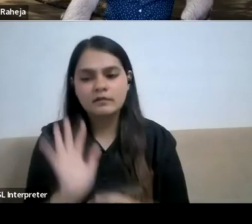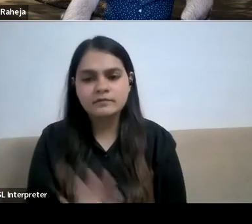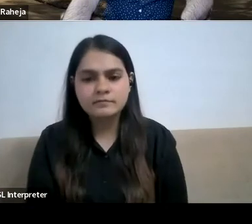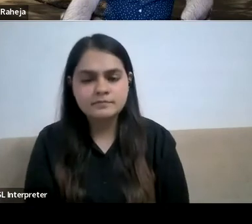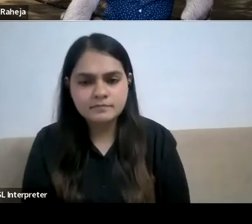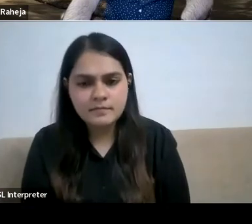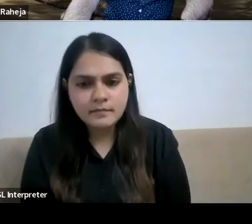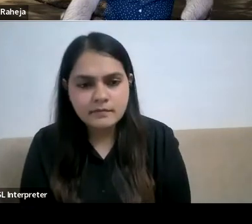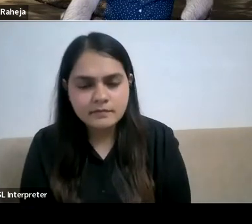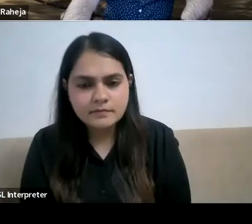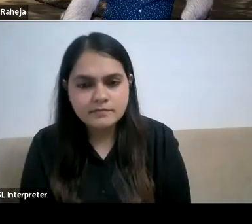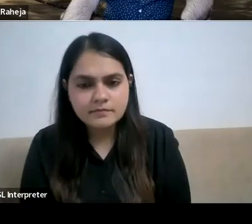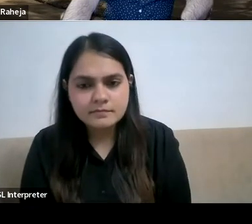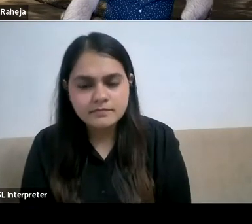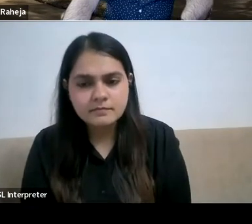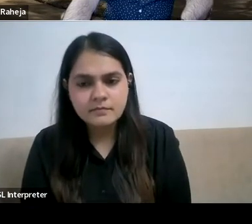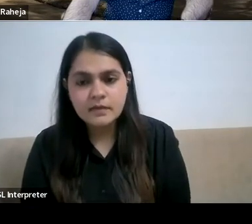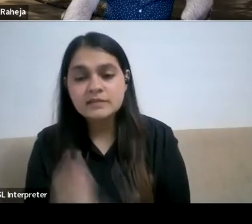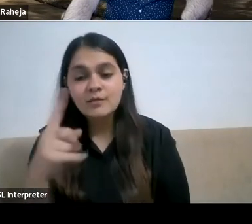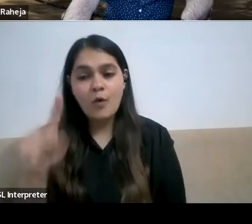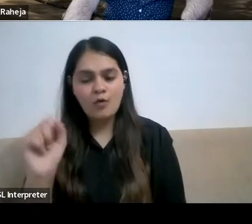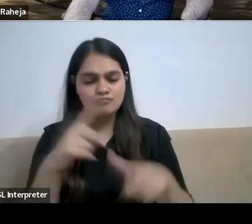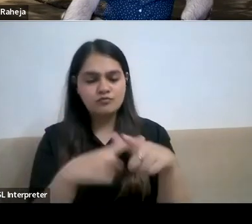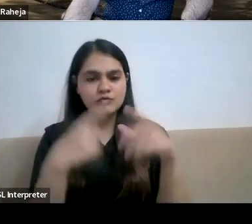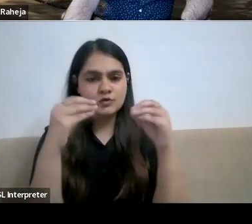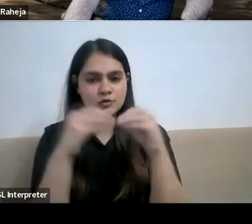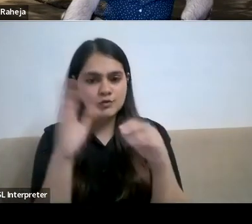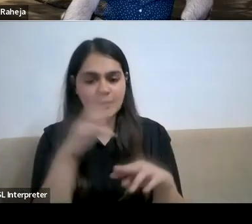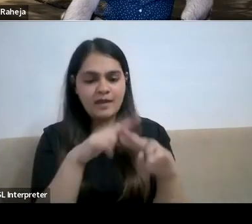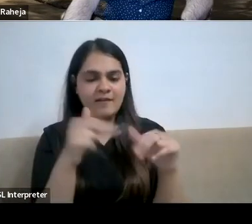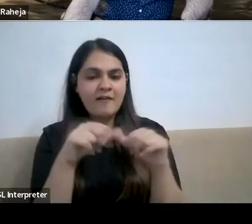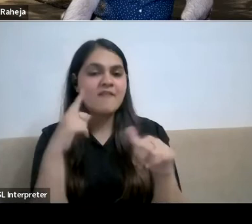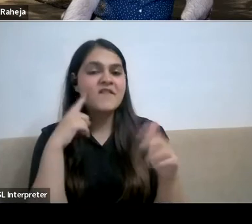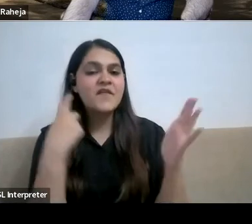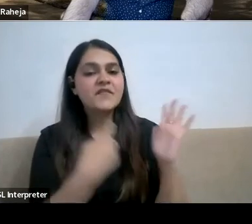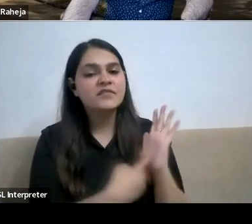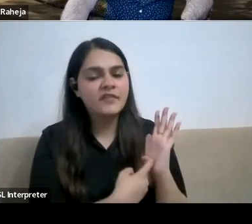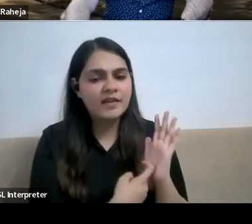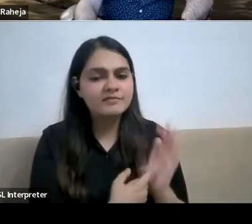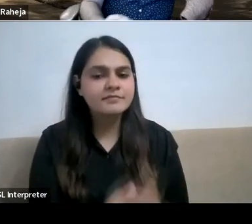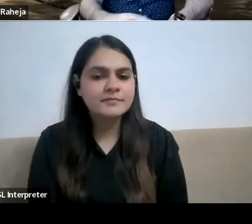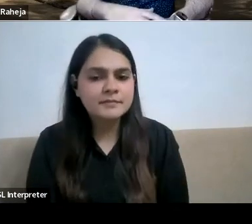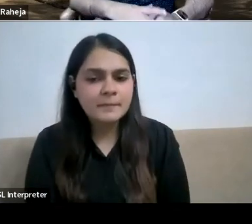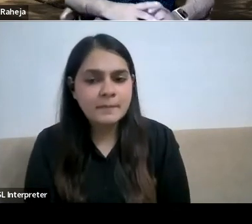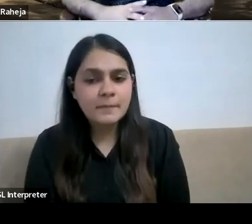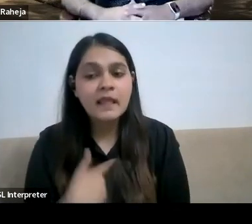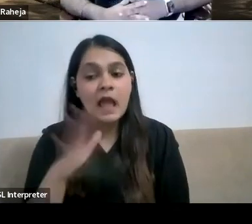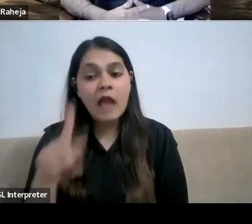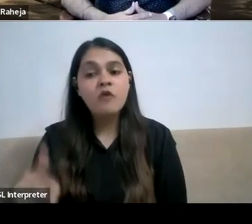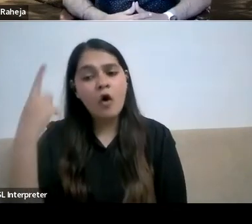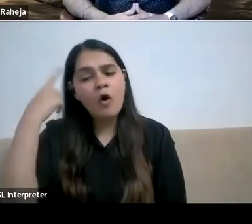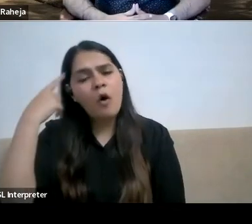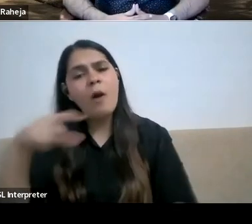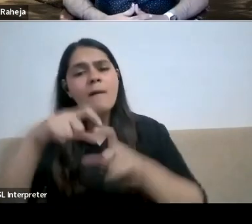So in fact, in the job fair, we also try to make sure it's not just for like also for trans people as well.